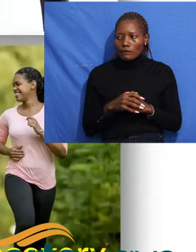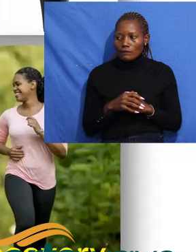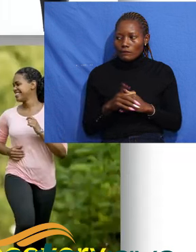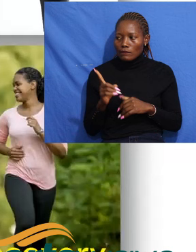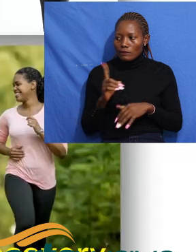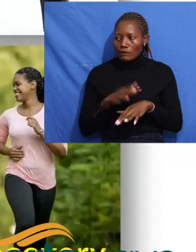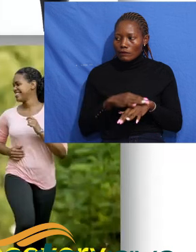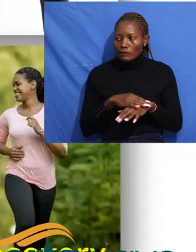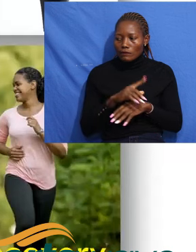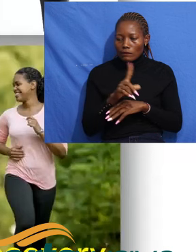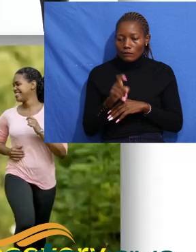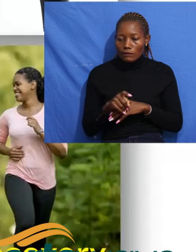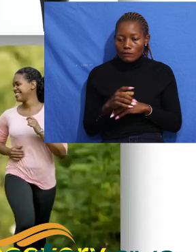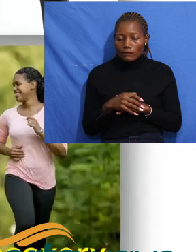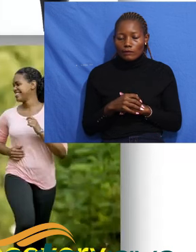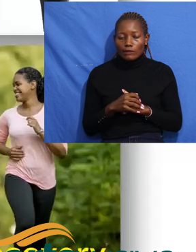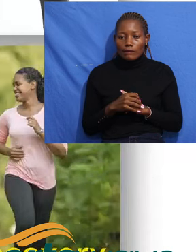effective?